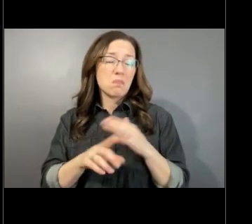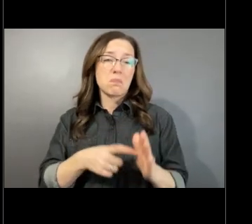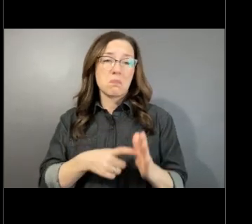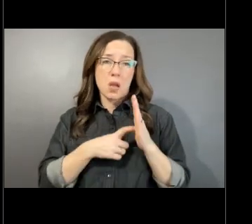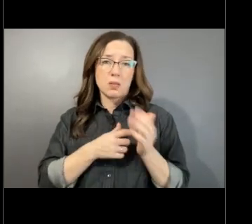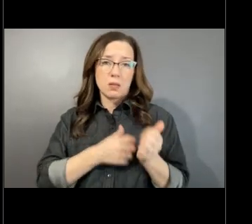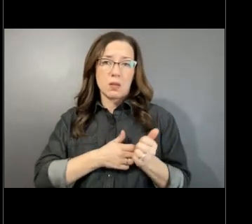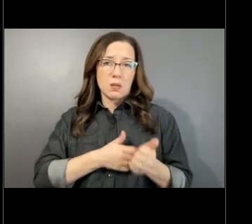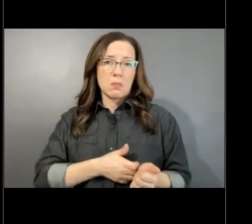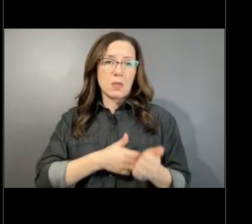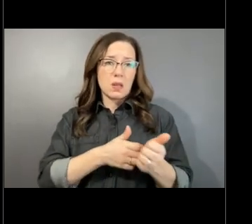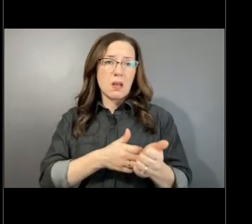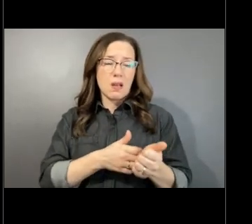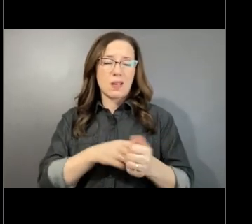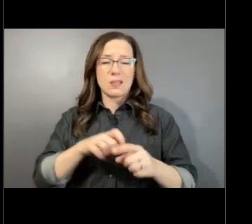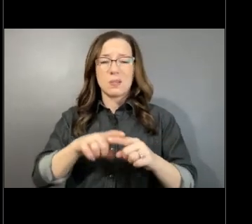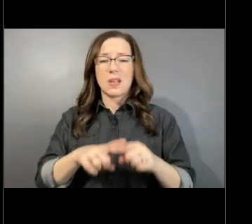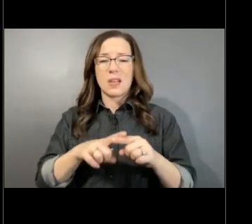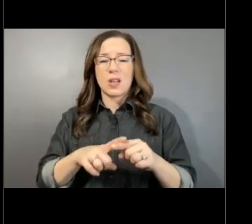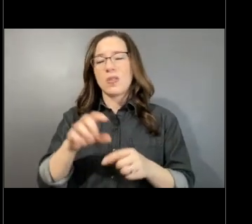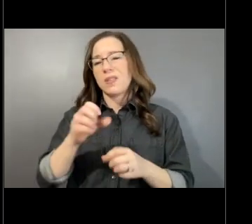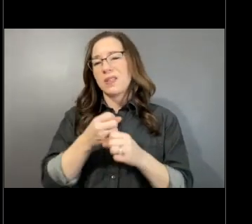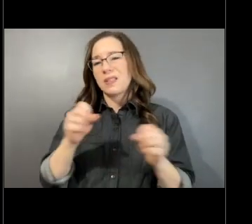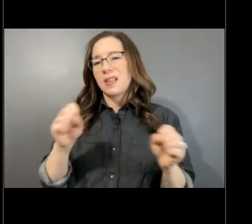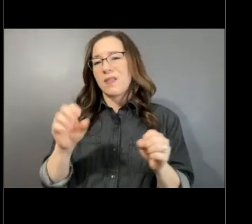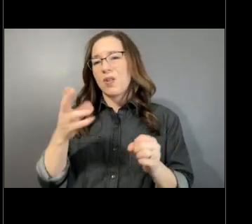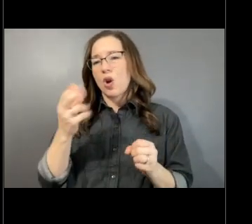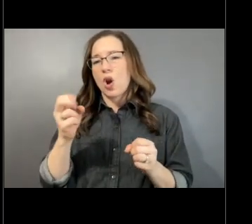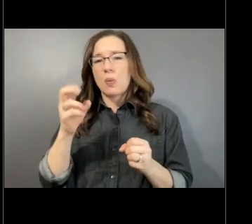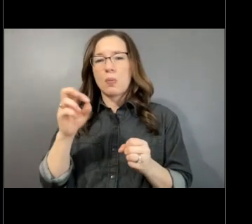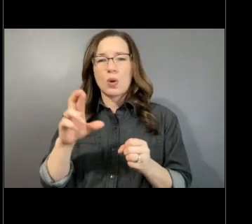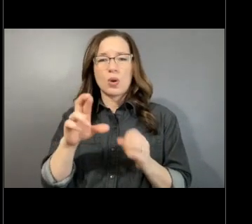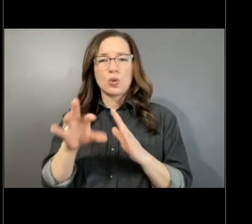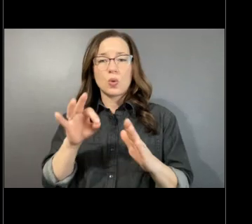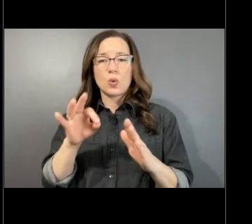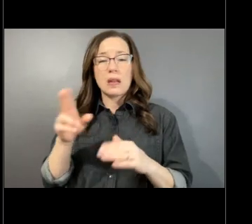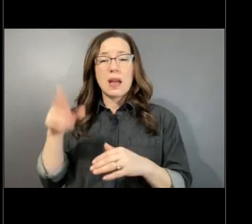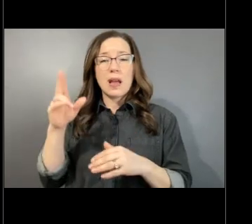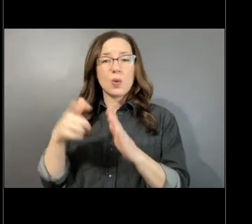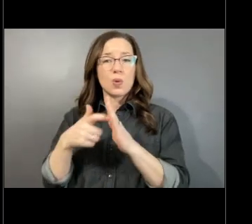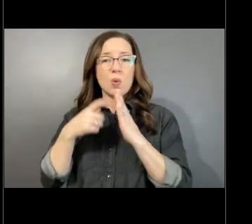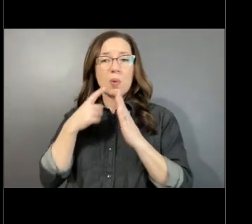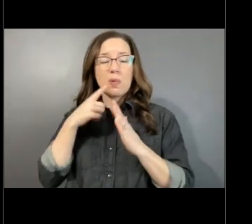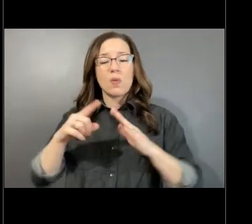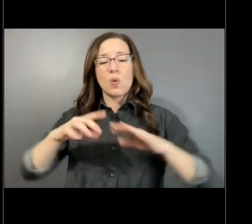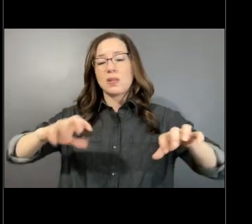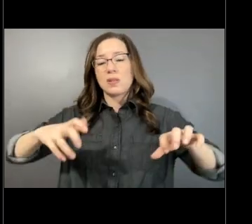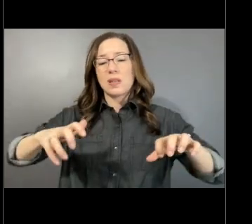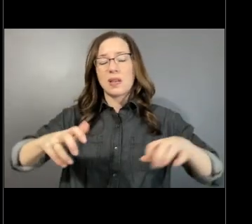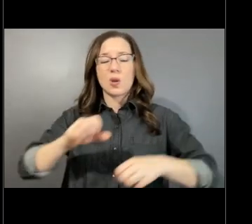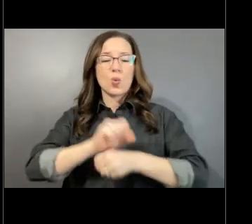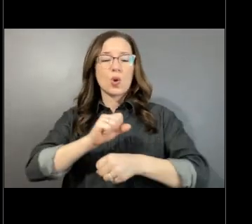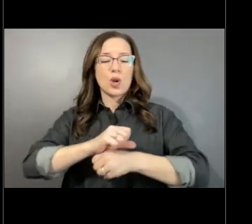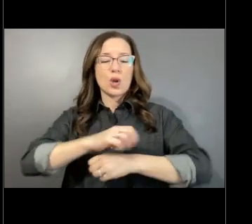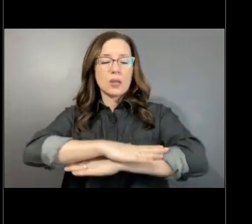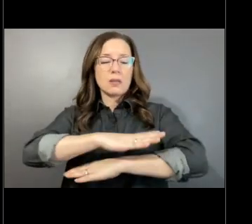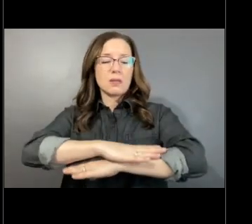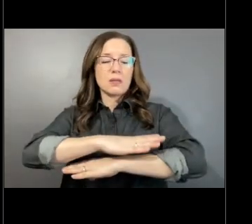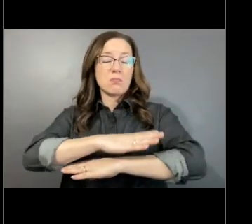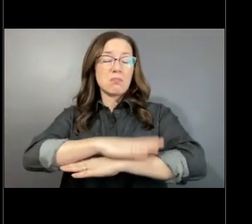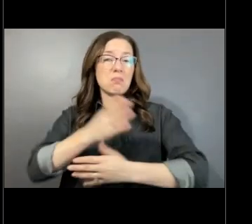comply based on the safe harbor chosen with height requirements for kitchen sinks and work surfaces that may need